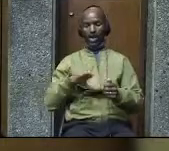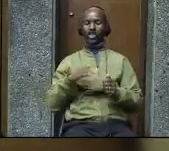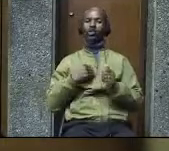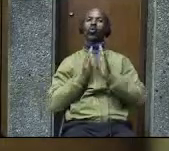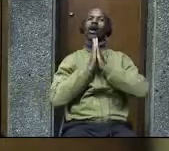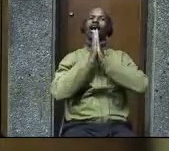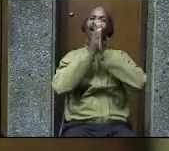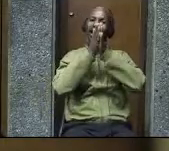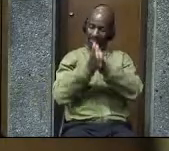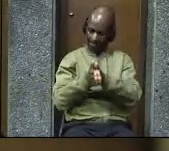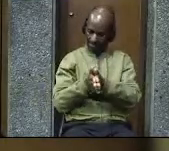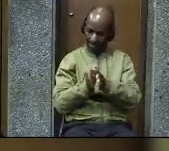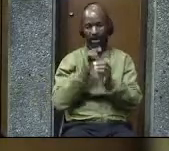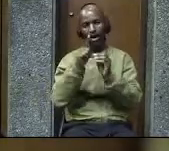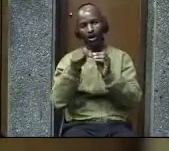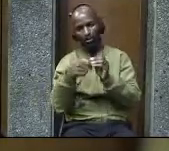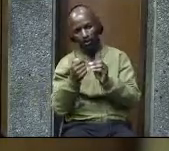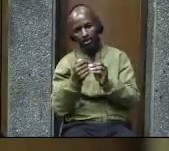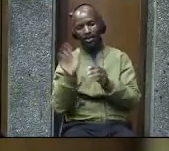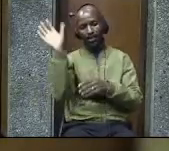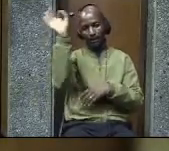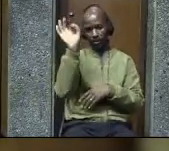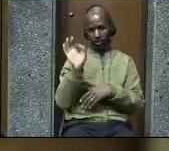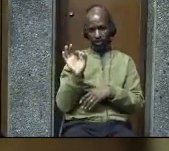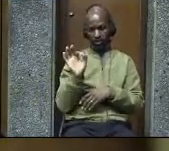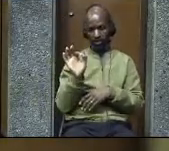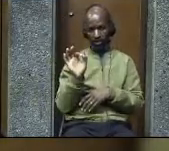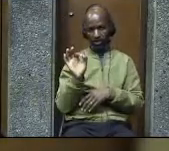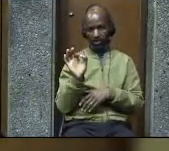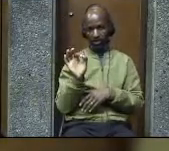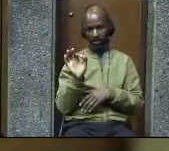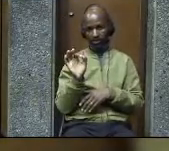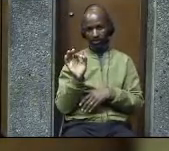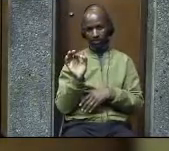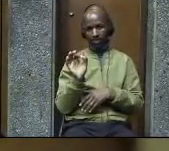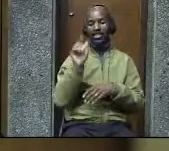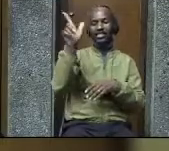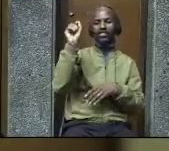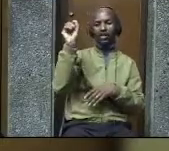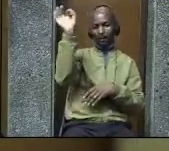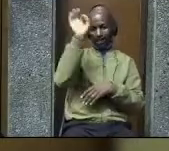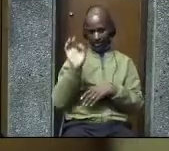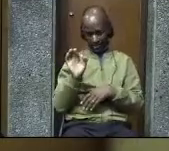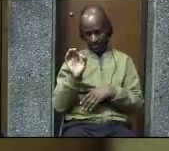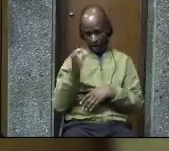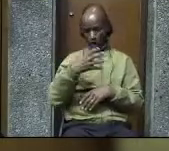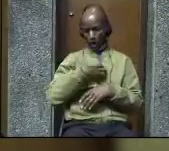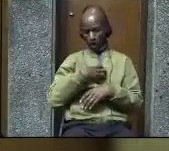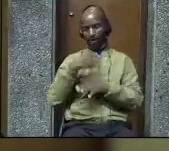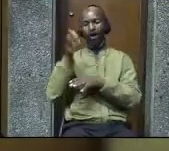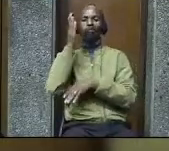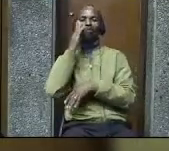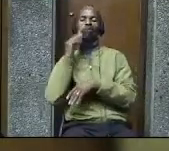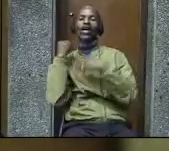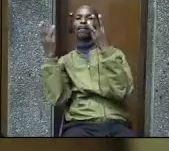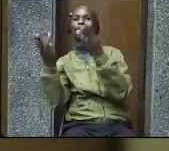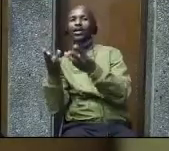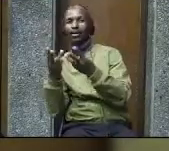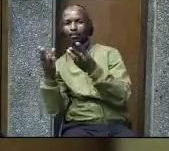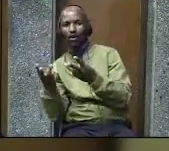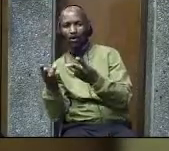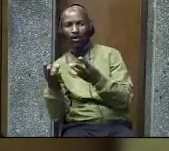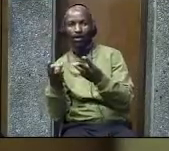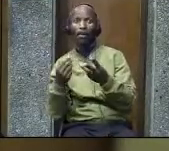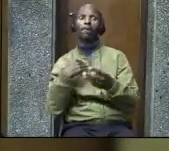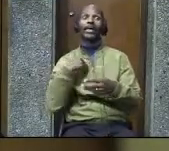botsa tabeng tsa di percentage tsa hore 70% is owned by white